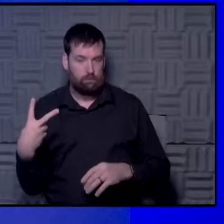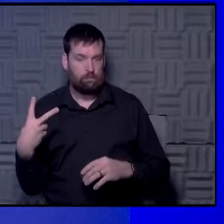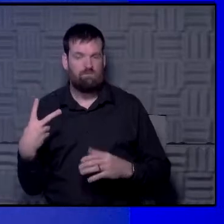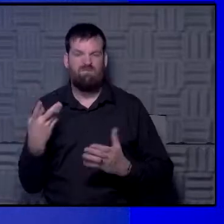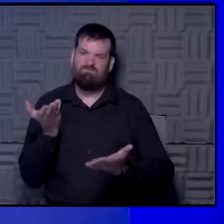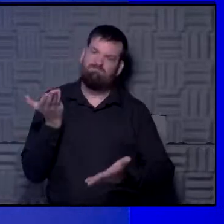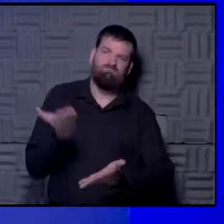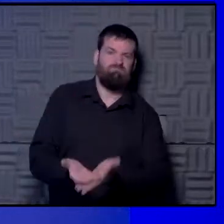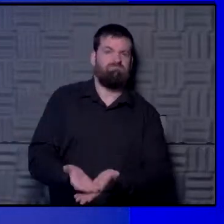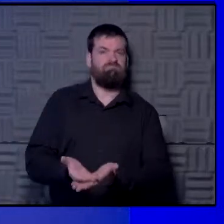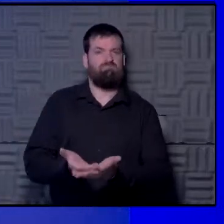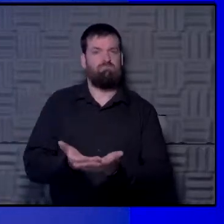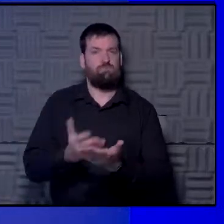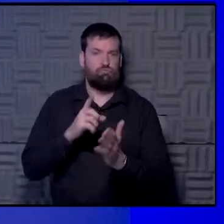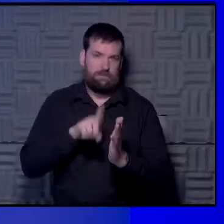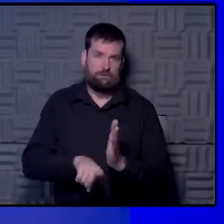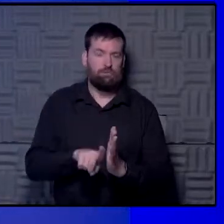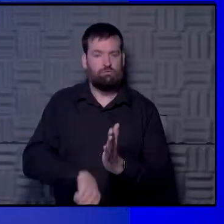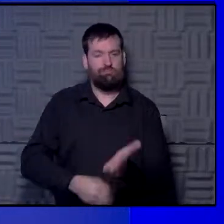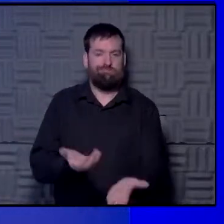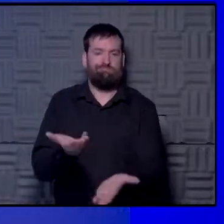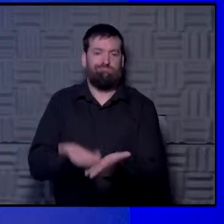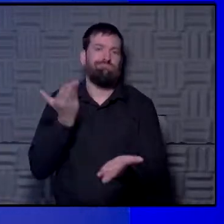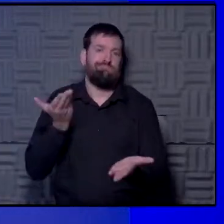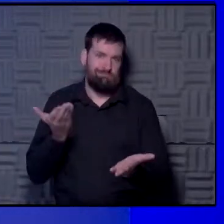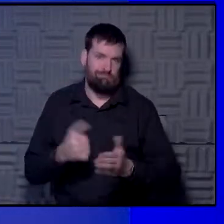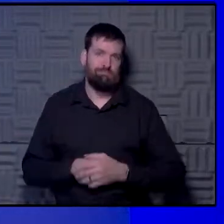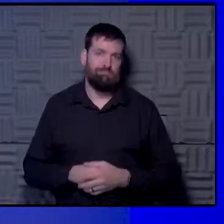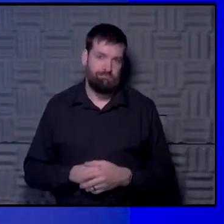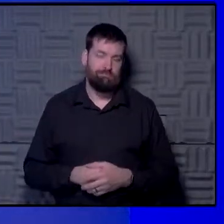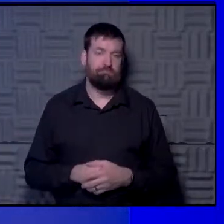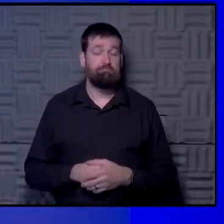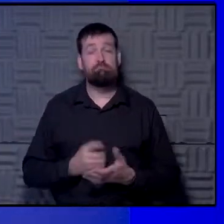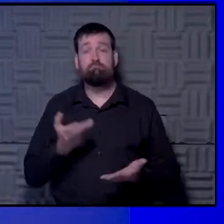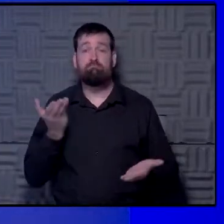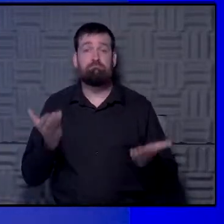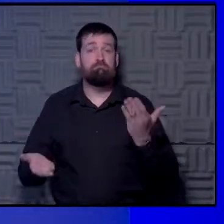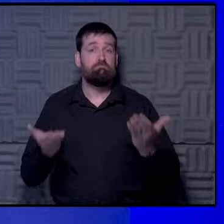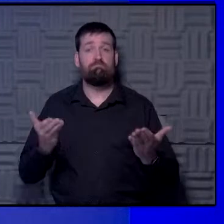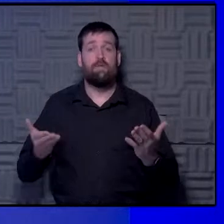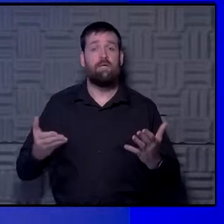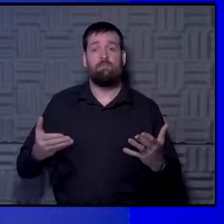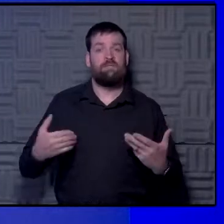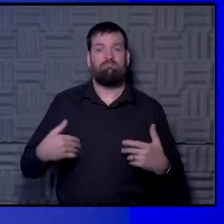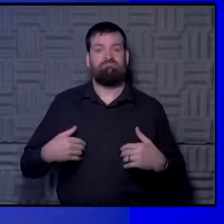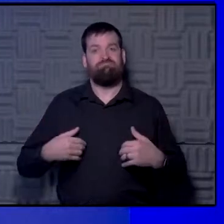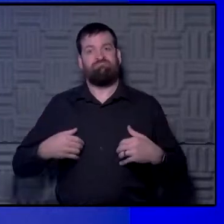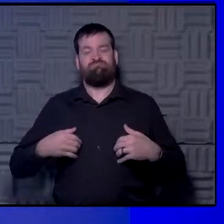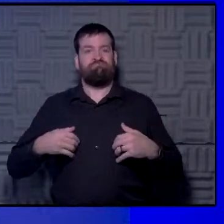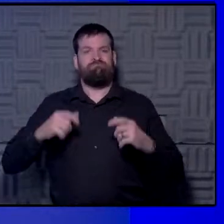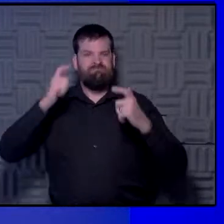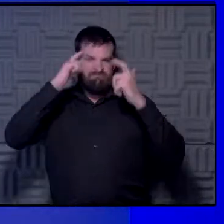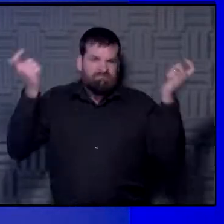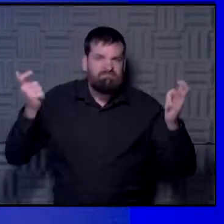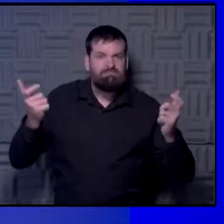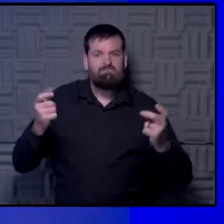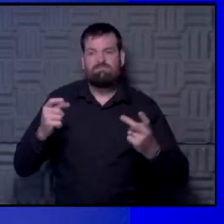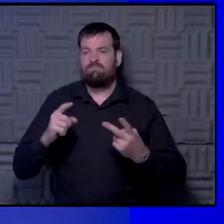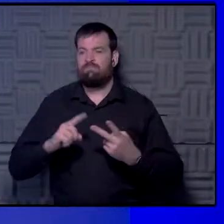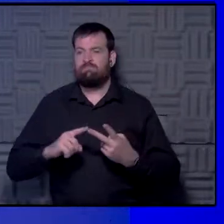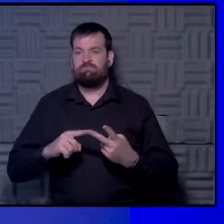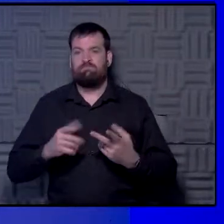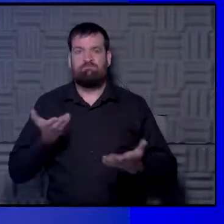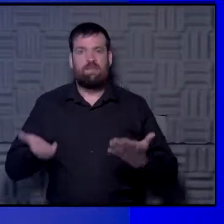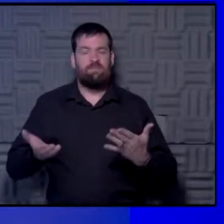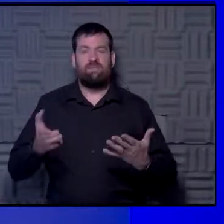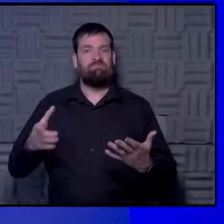vetted, validated research that shows that. And it may just be a hubris. It may just not wanting to be saying